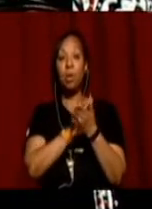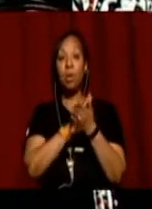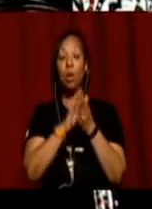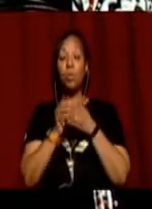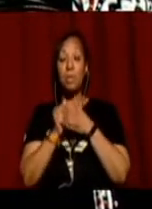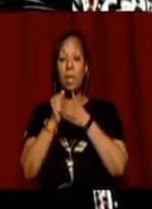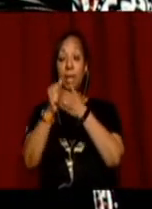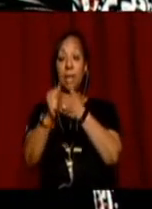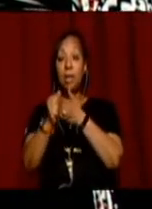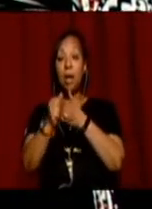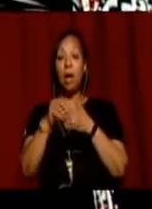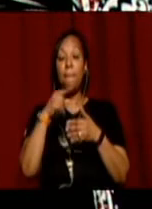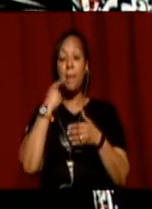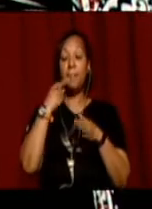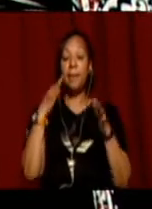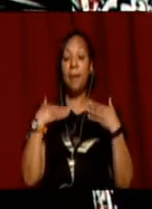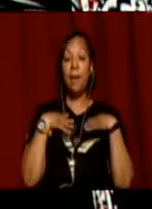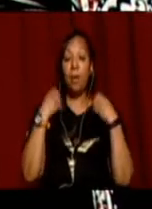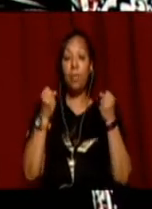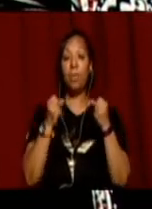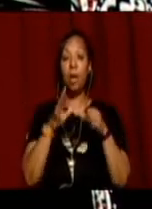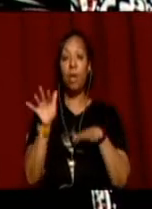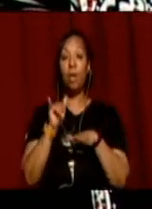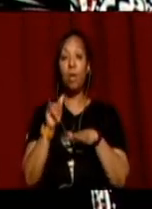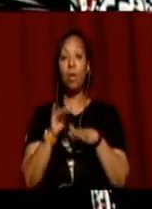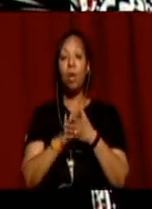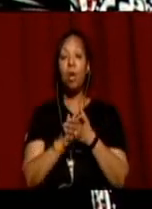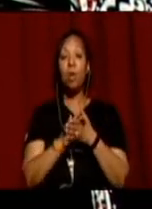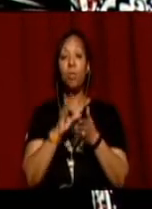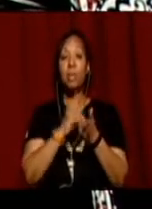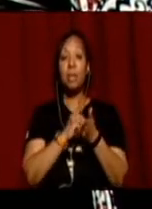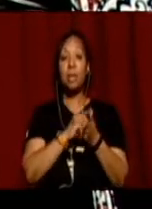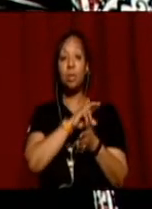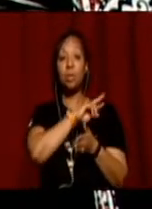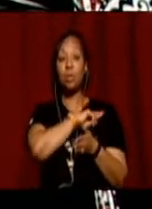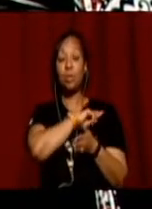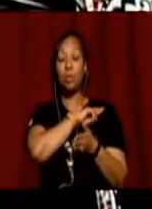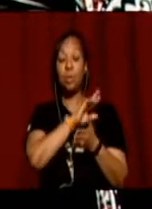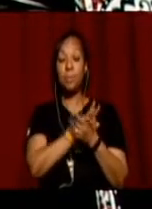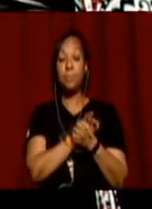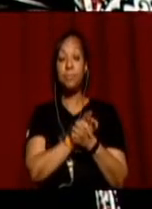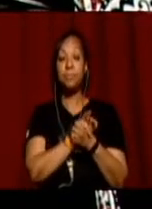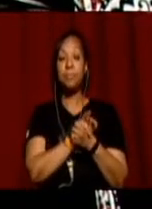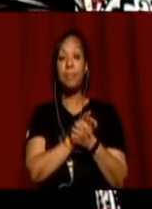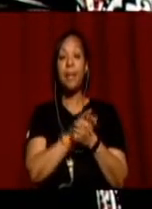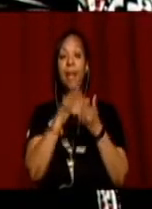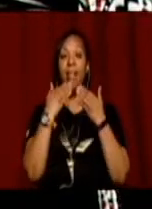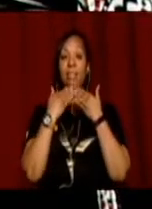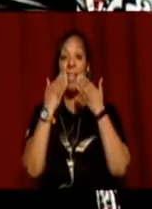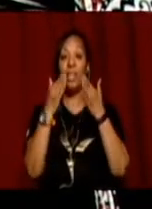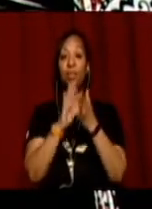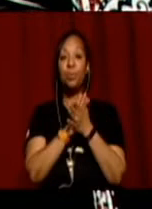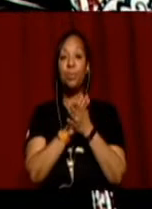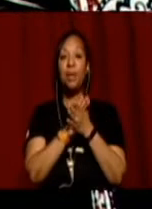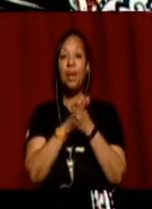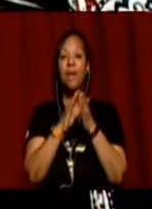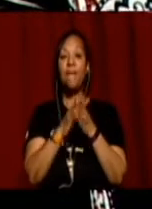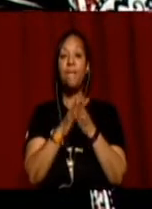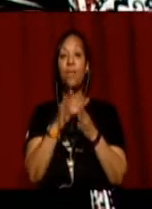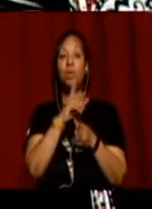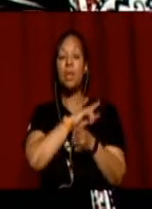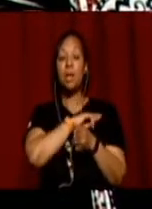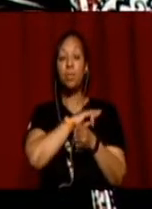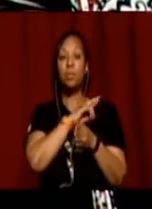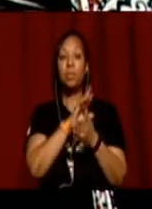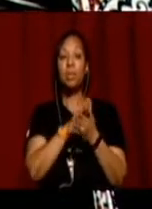co-leaders of the Cook County Department of Public Health, along with Dr. Joshi, Dr. Kiran Joshi. I'm grateful to both of them, and I'm particularly grateful that Dr.